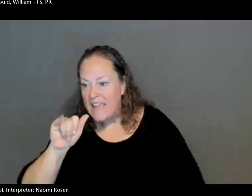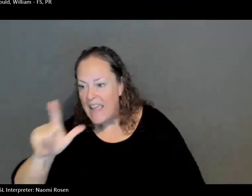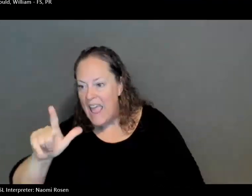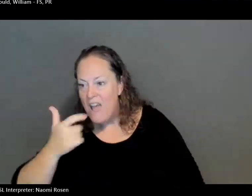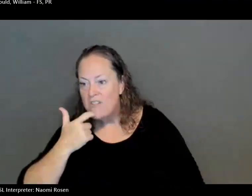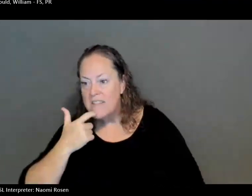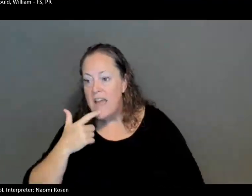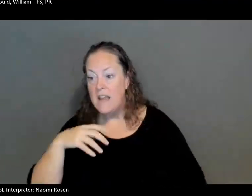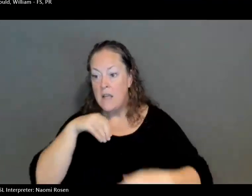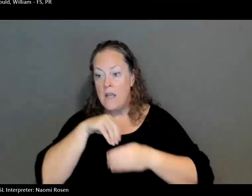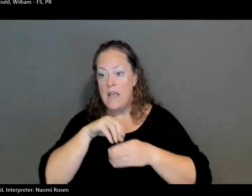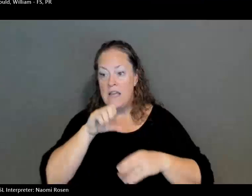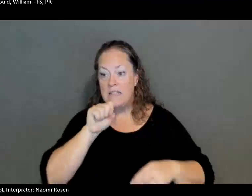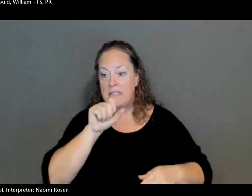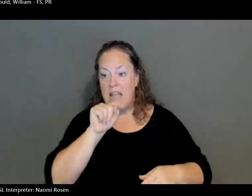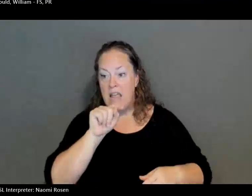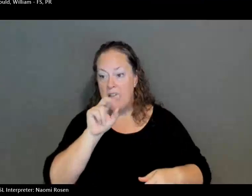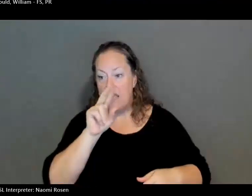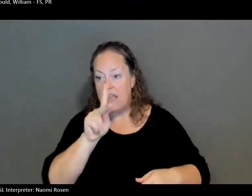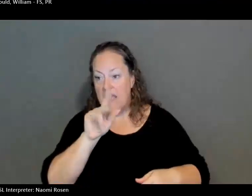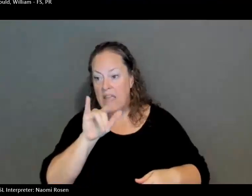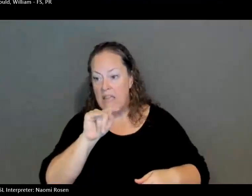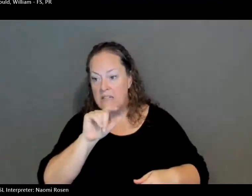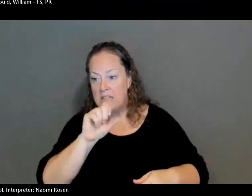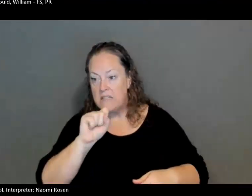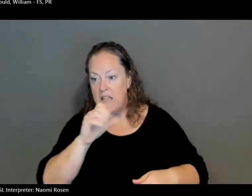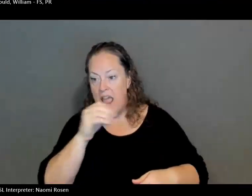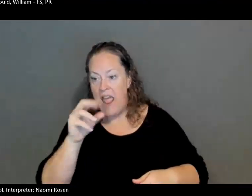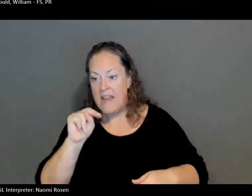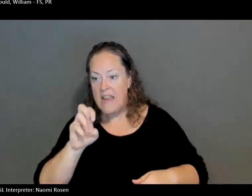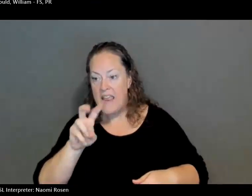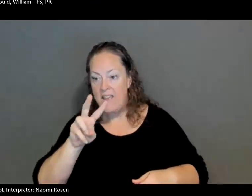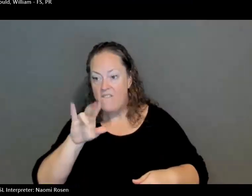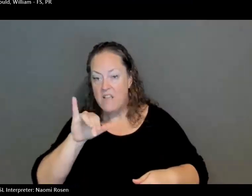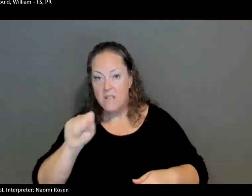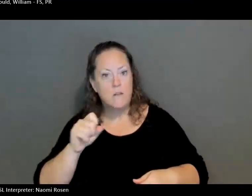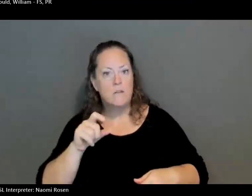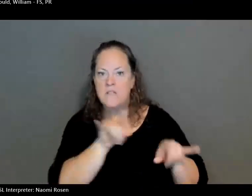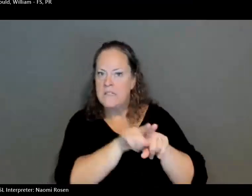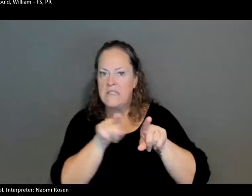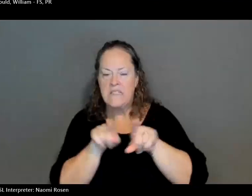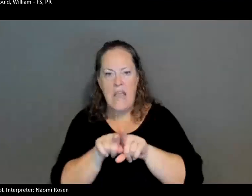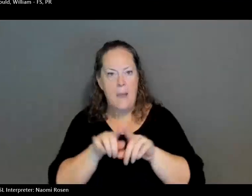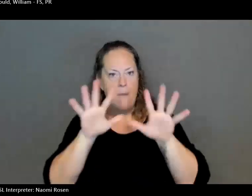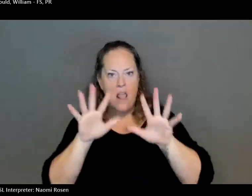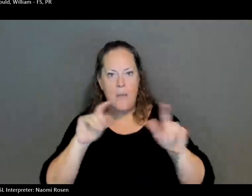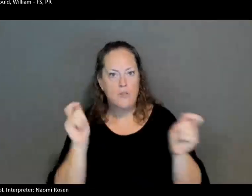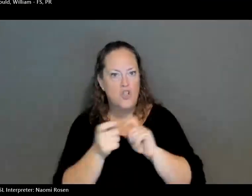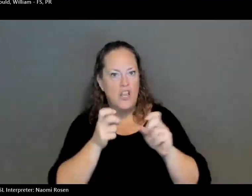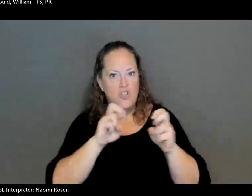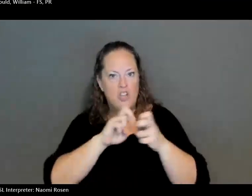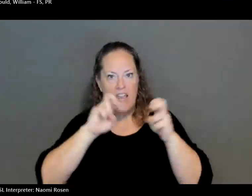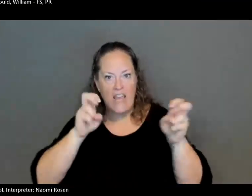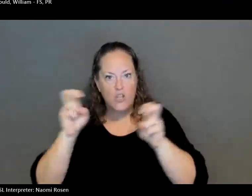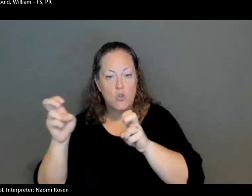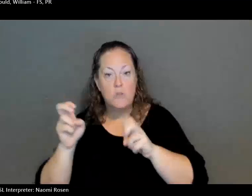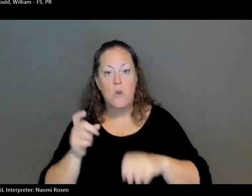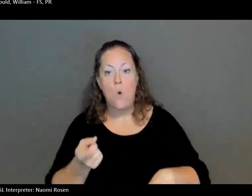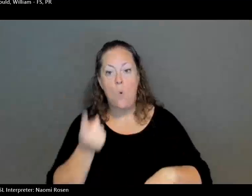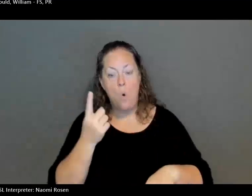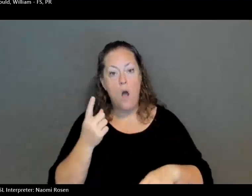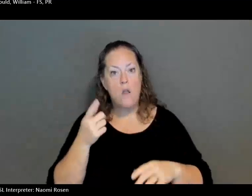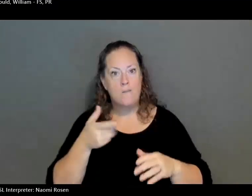in St. Kitts and Nevis, we're experiencing the same climate change issues. One of our main concern is recharge of